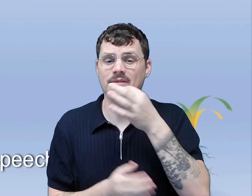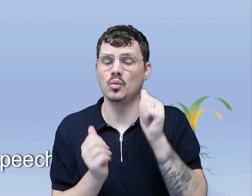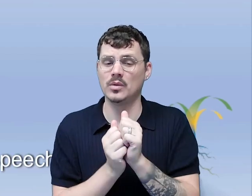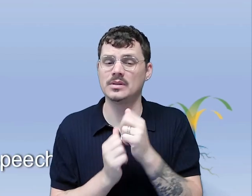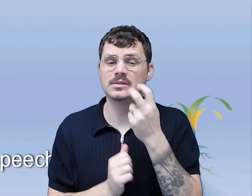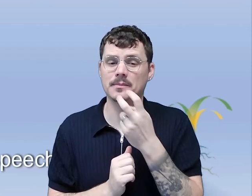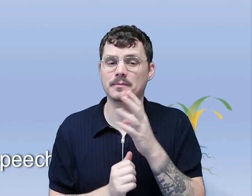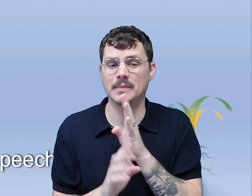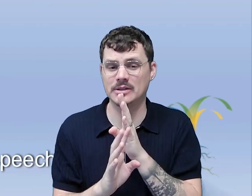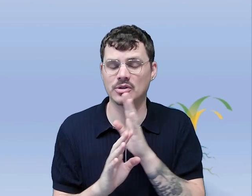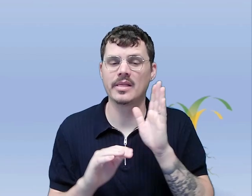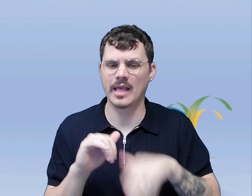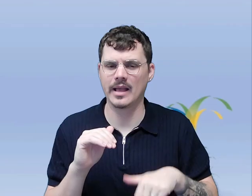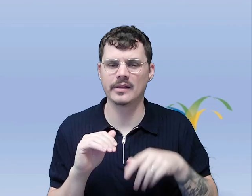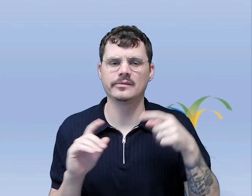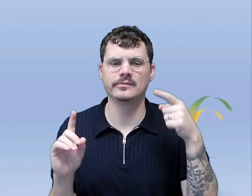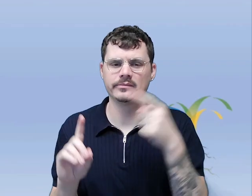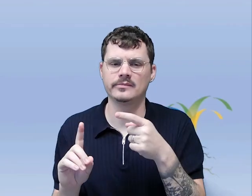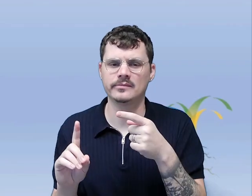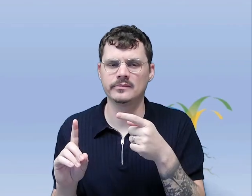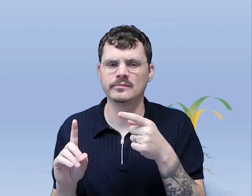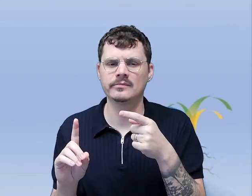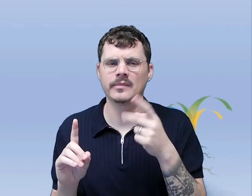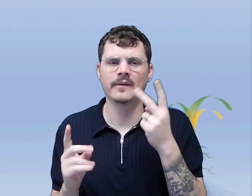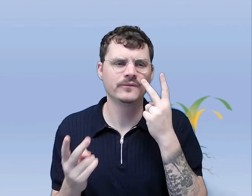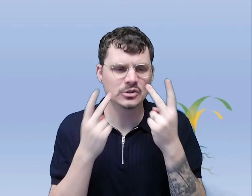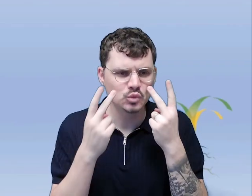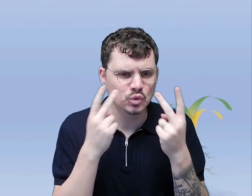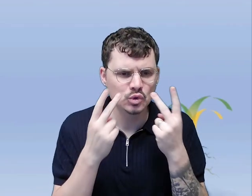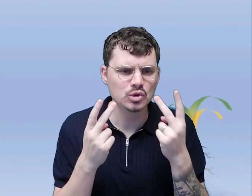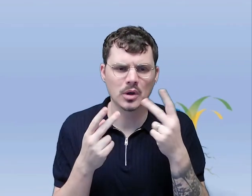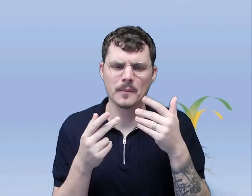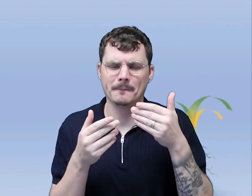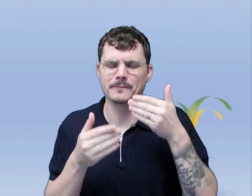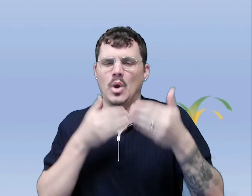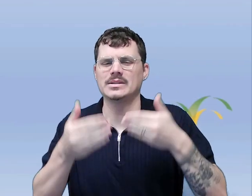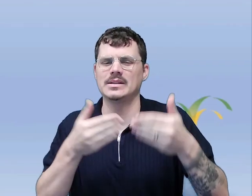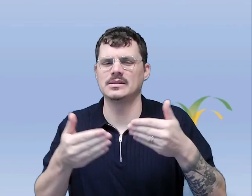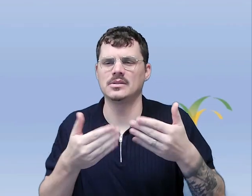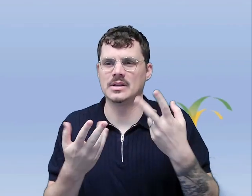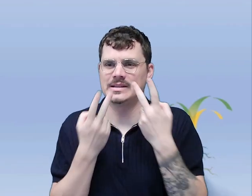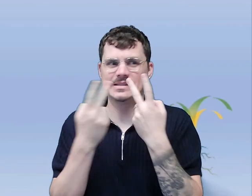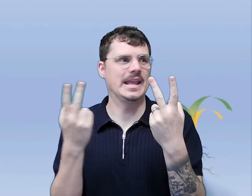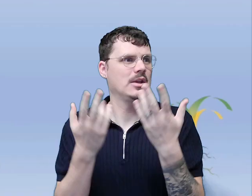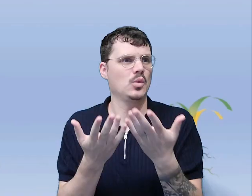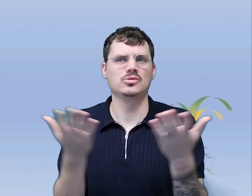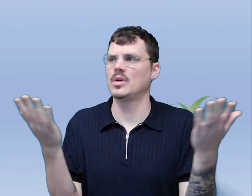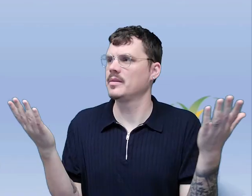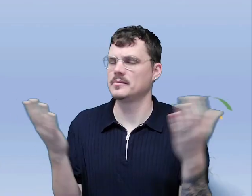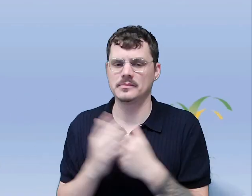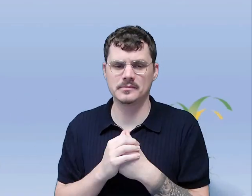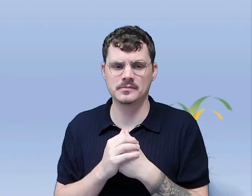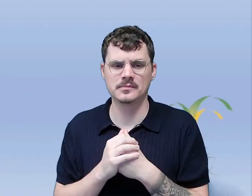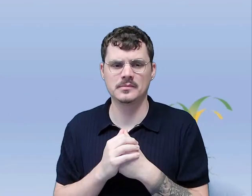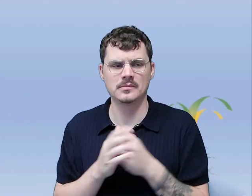gifted in terms of speech than they are in terms of visual processing, seeing what's